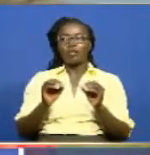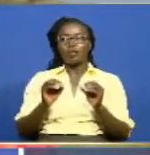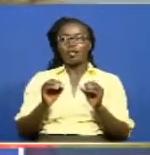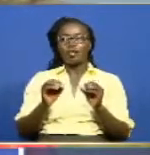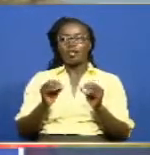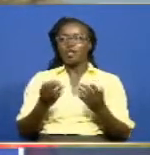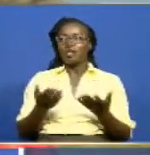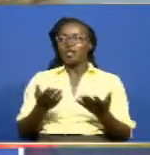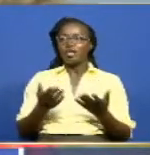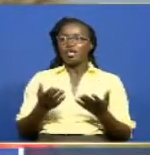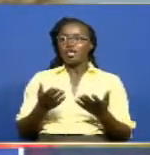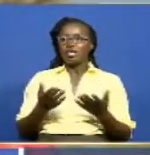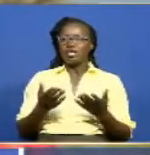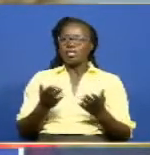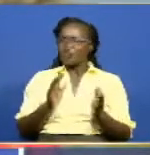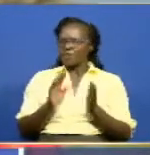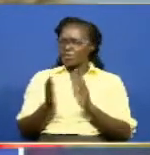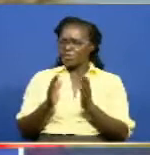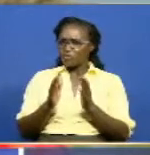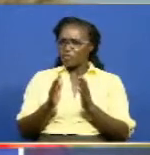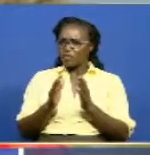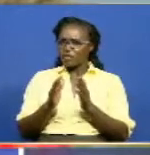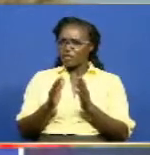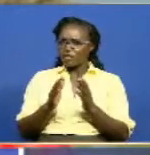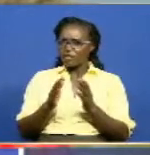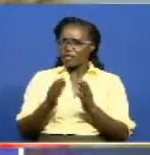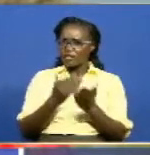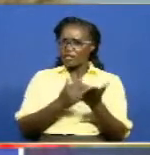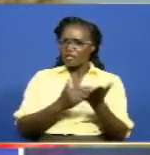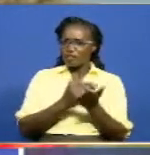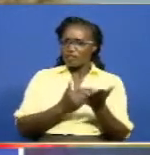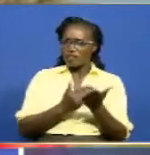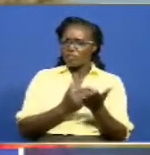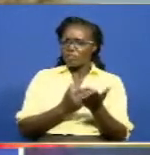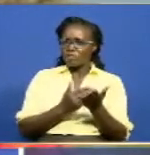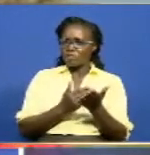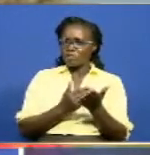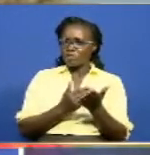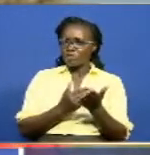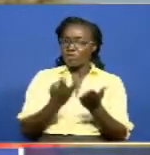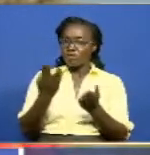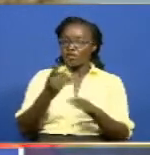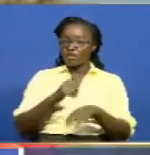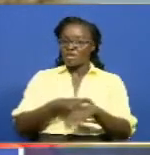my life at the surgical table almost 3 or 4 times.